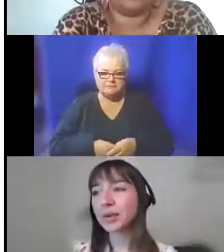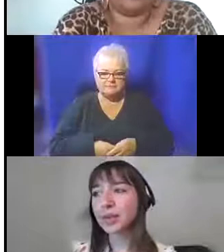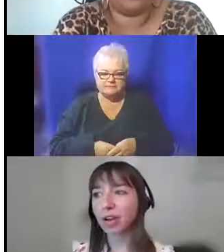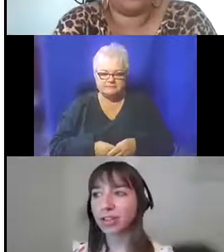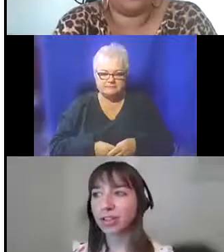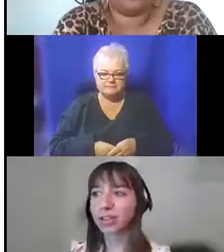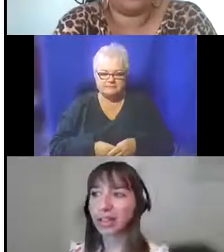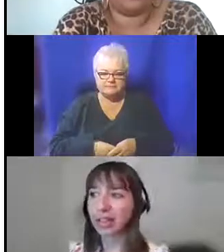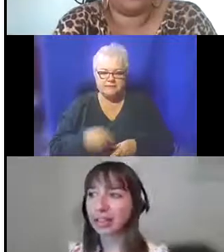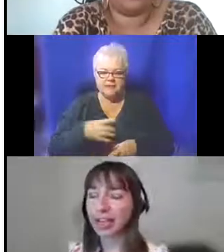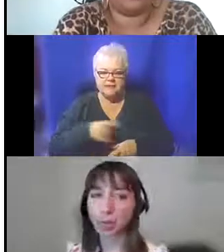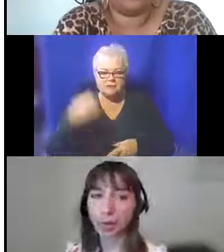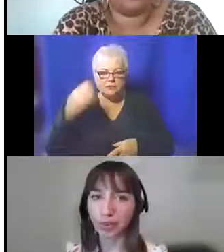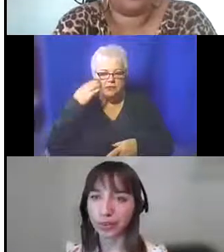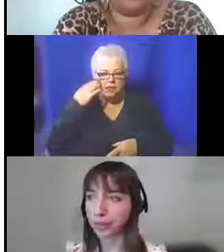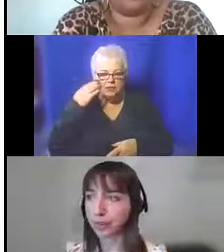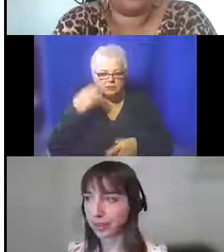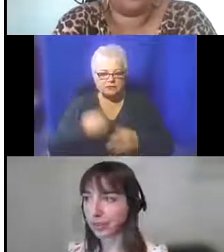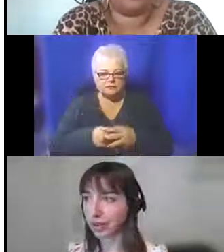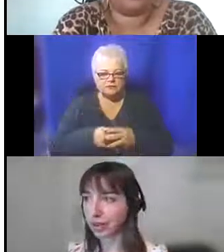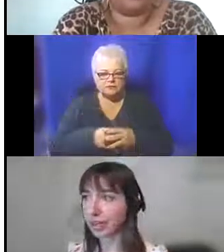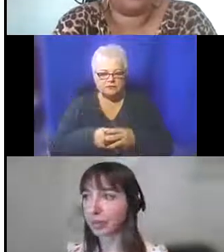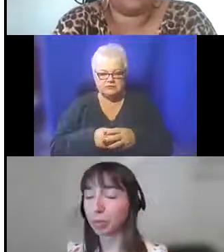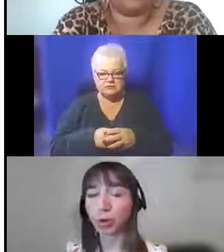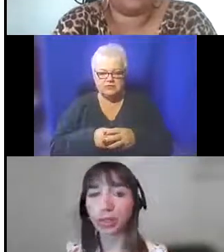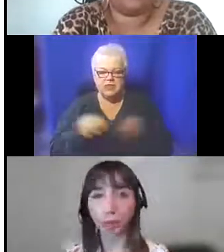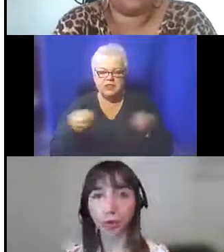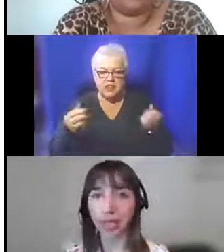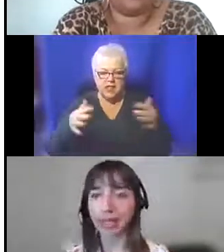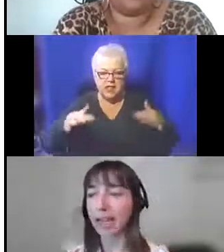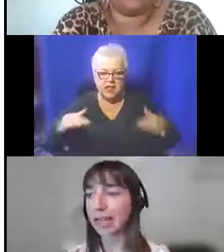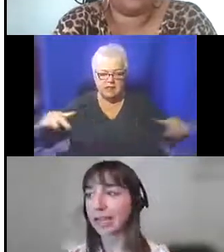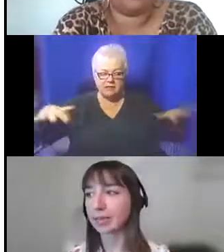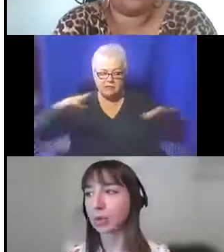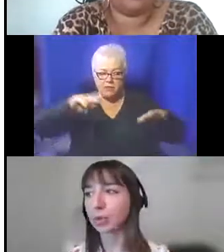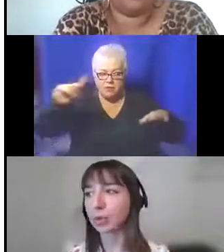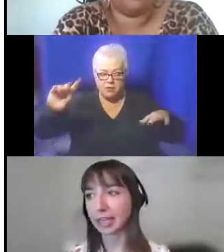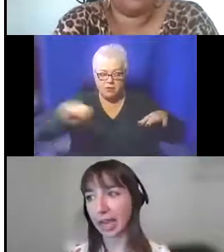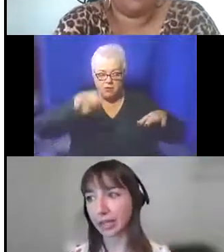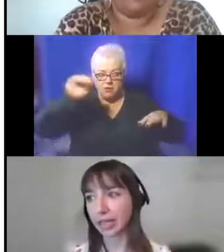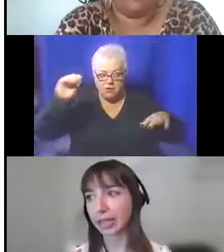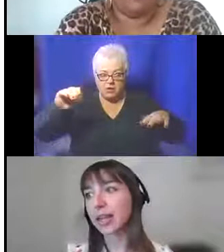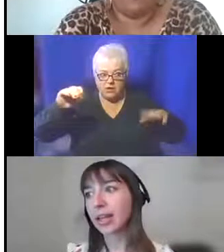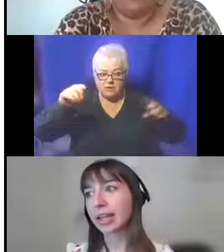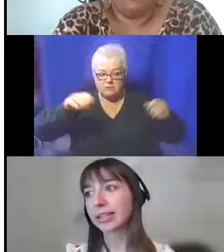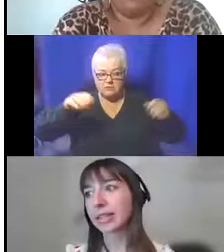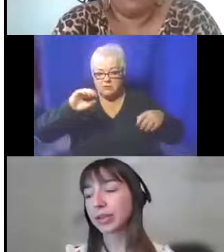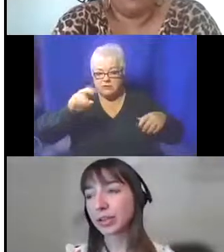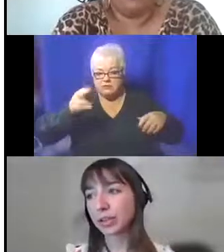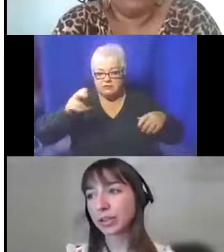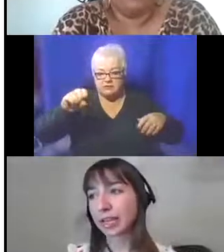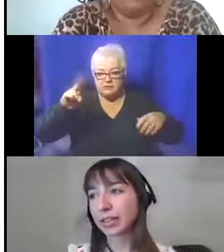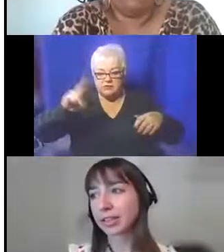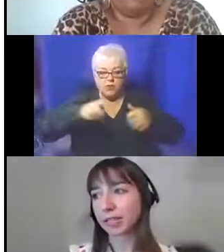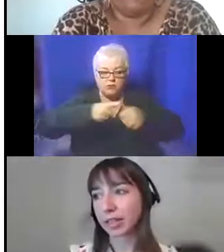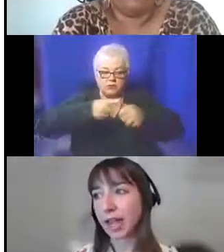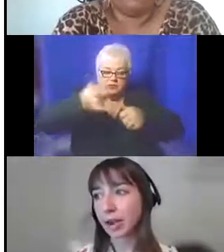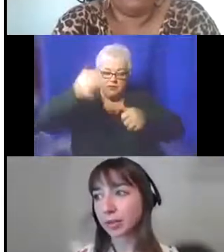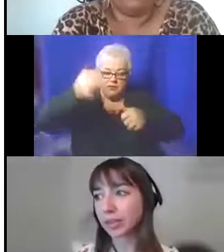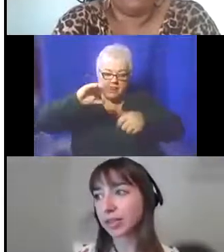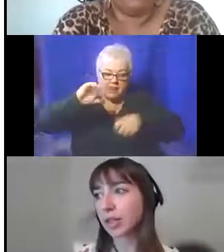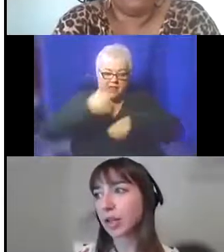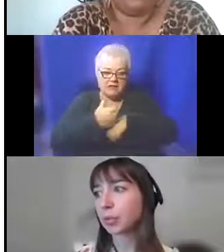And I'd like to acknowledge that the land that OHSU sits on in Portland, Oregon, and in Multnomah County is the original land of